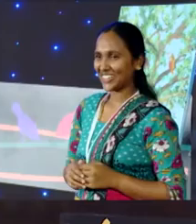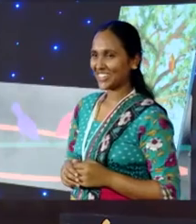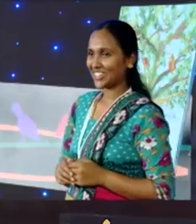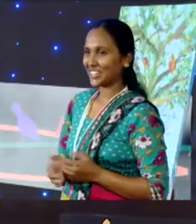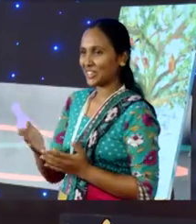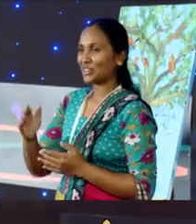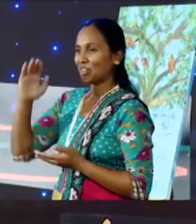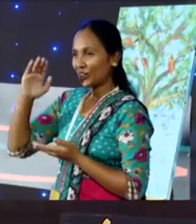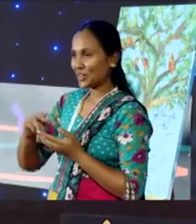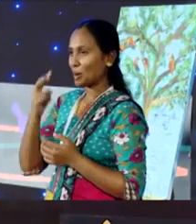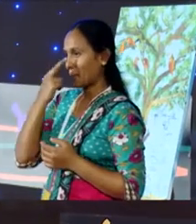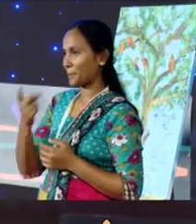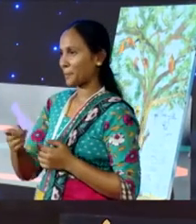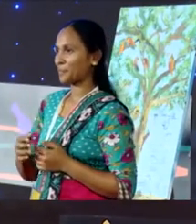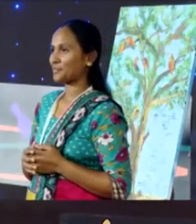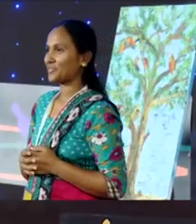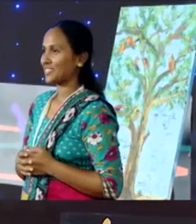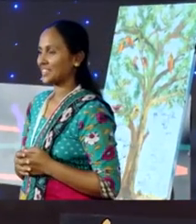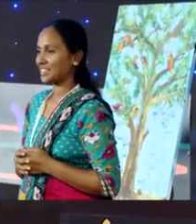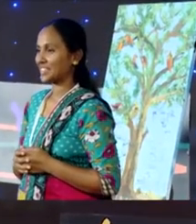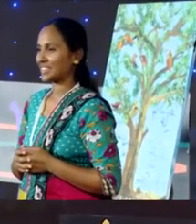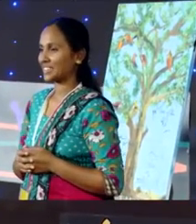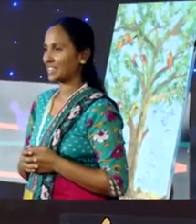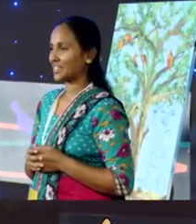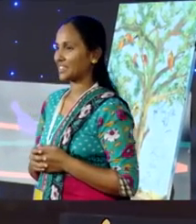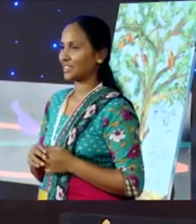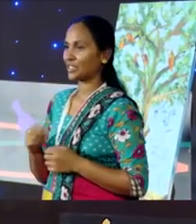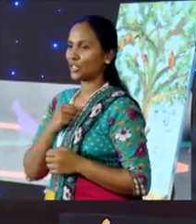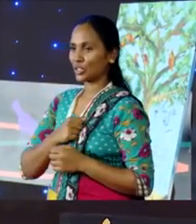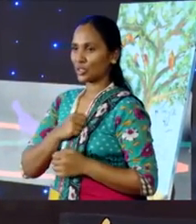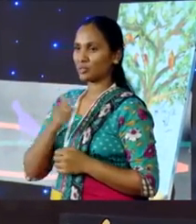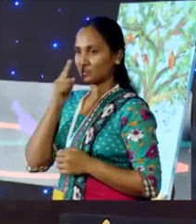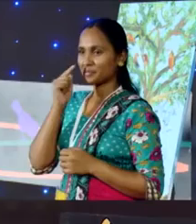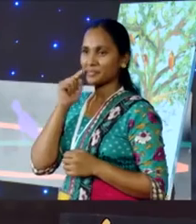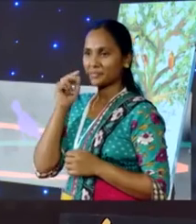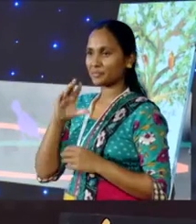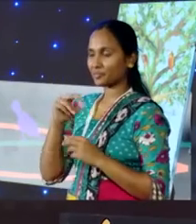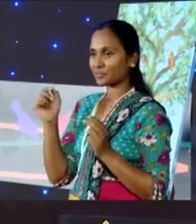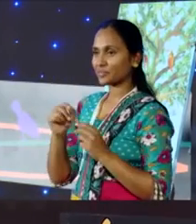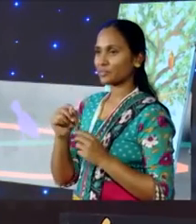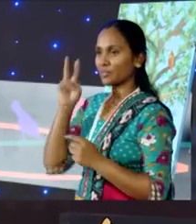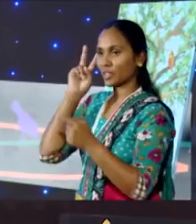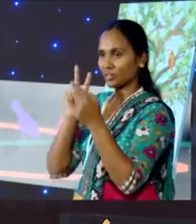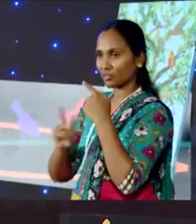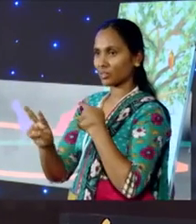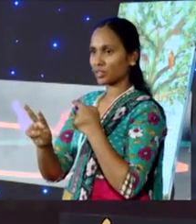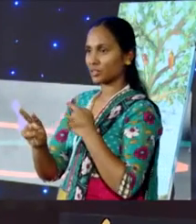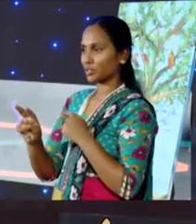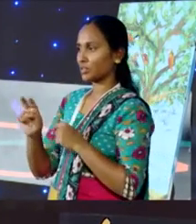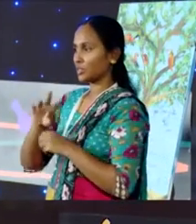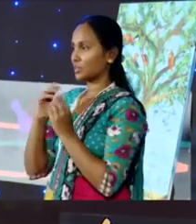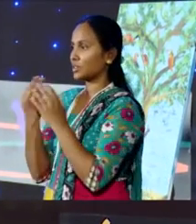going blind, but he has not lost his inner vision. So ladies and gentlemen, ignite your vision to make it an inclusive